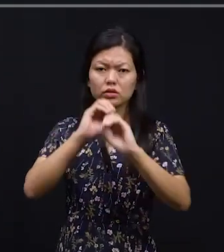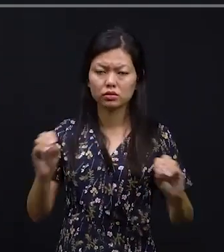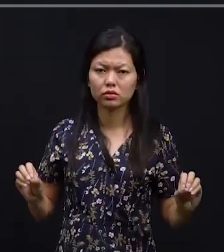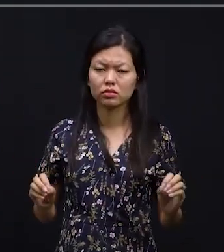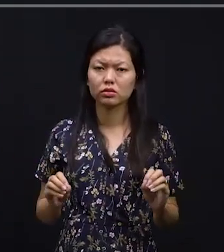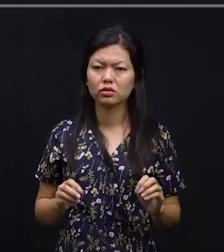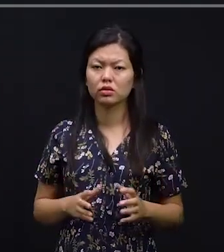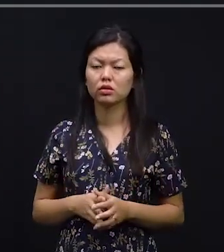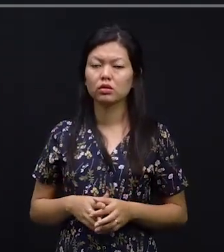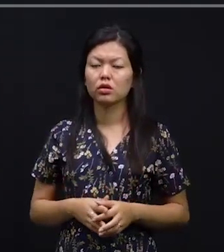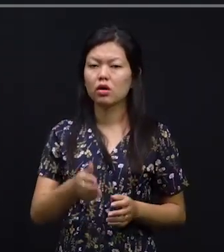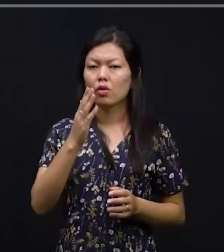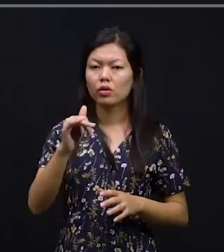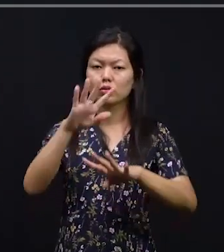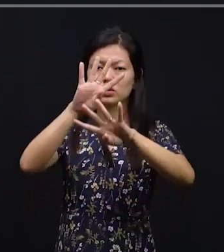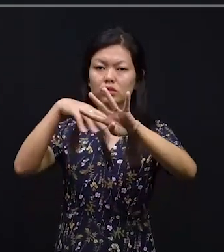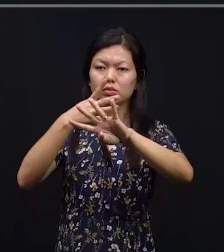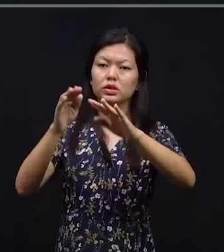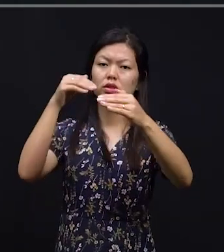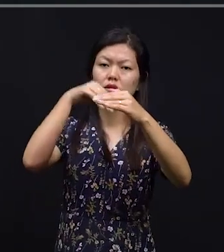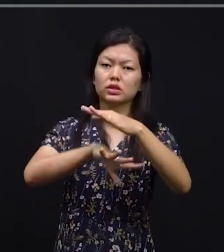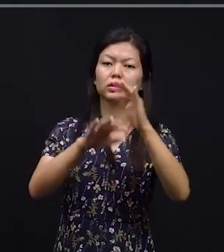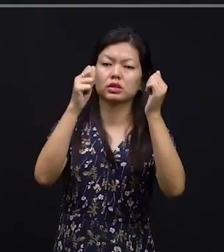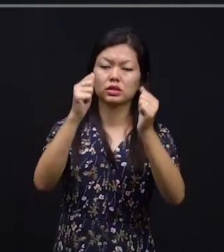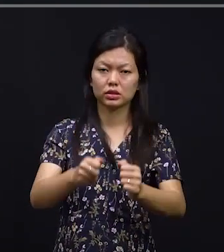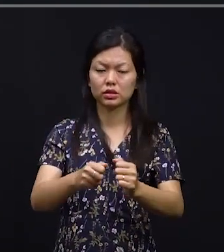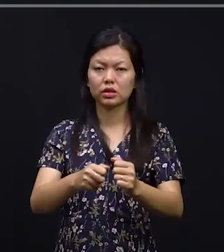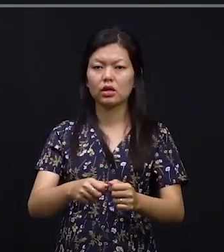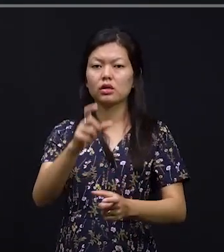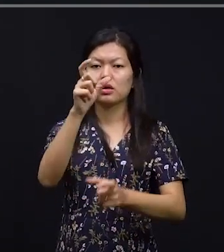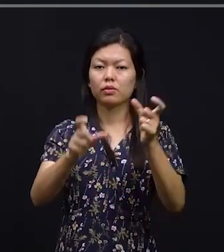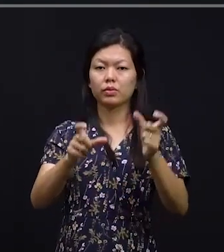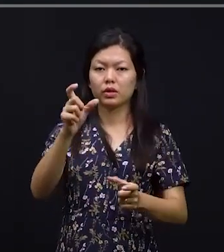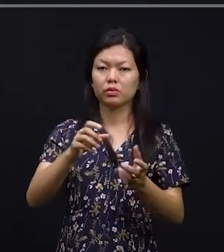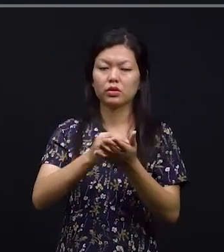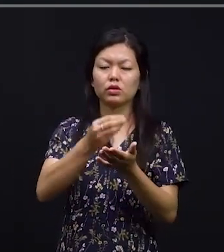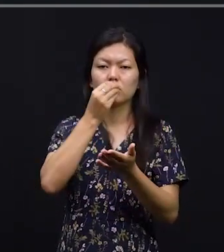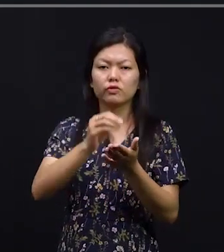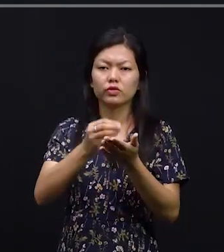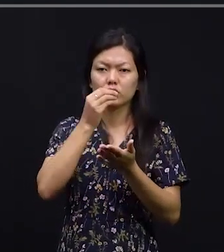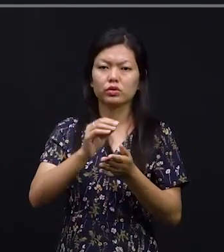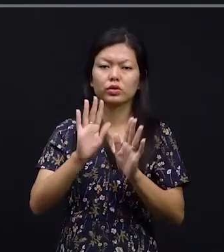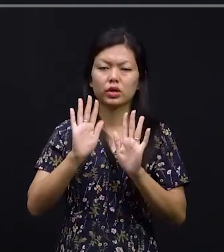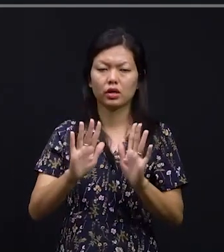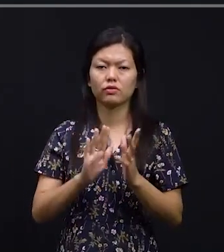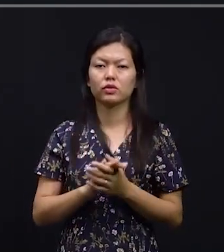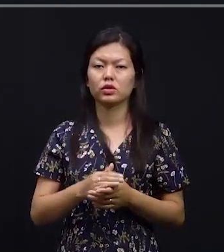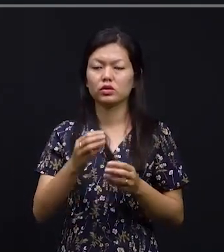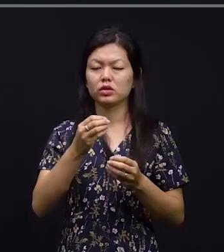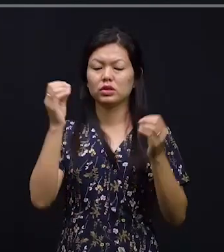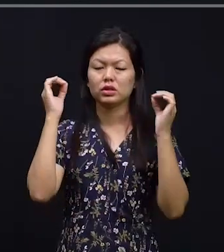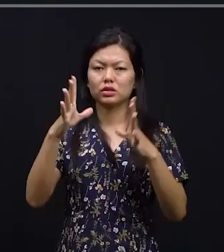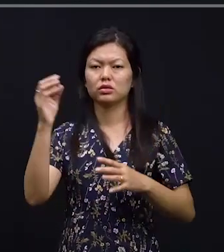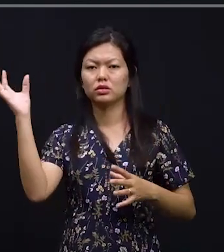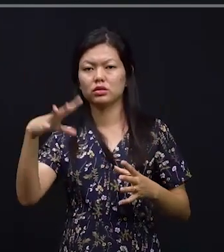hired somebody to be the clerk to help him manage his wealth, but he still did not want to give his wealth to help the